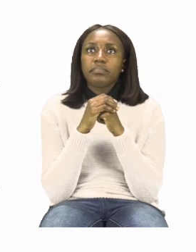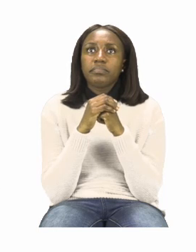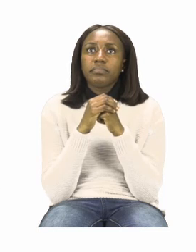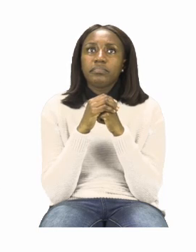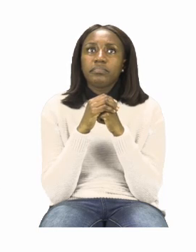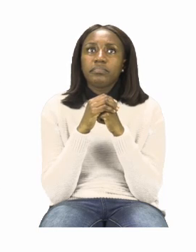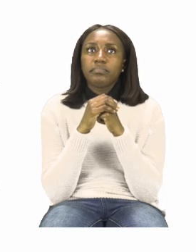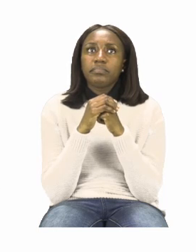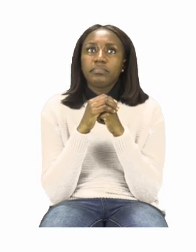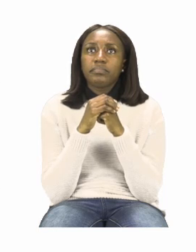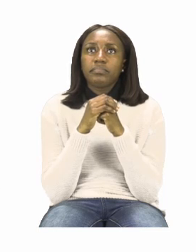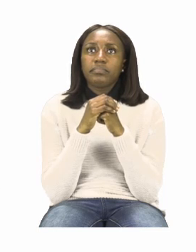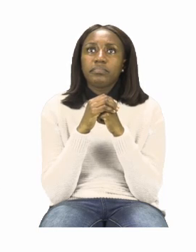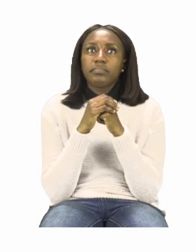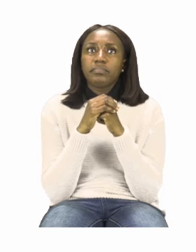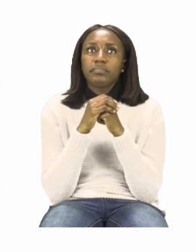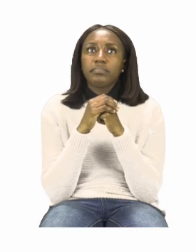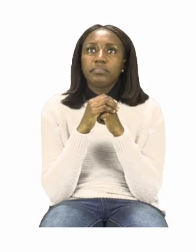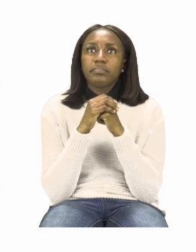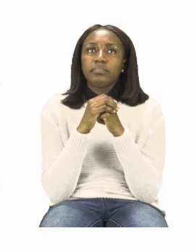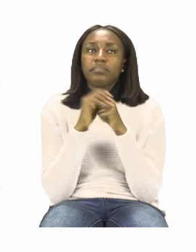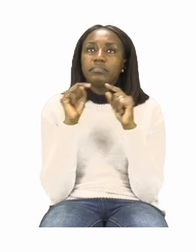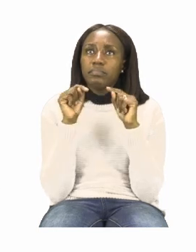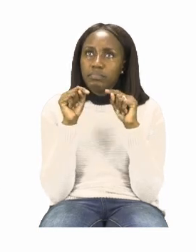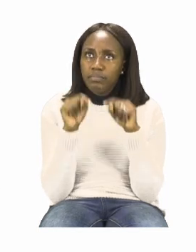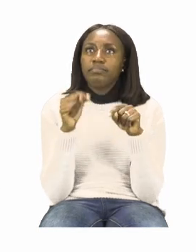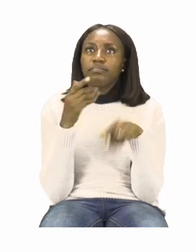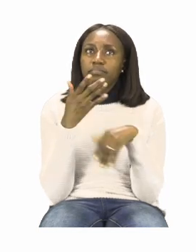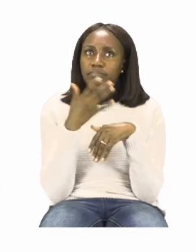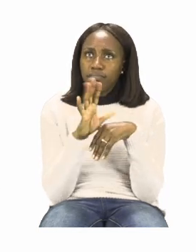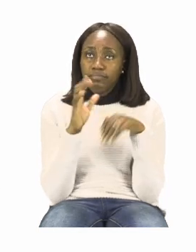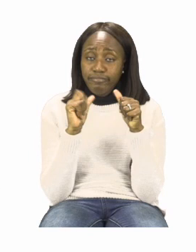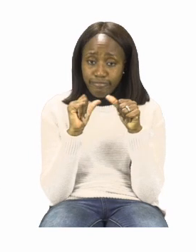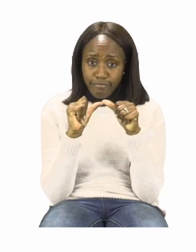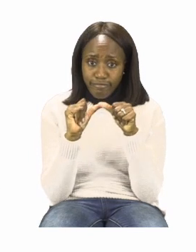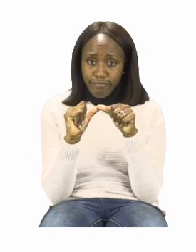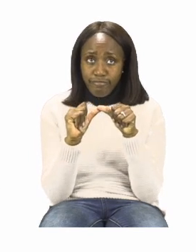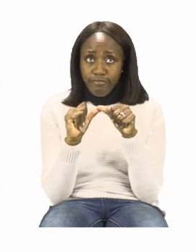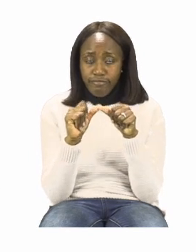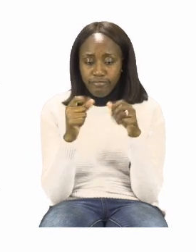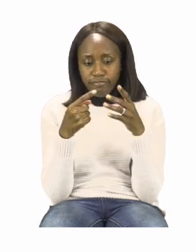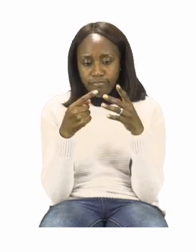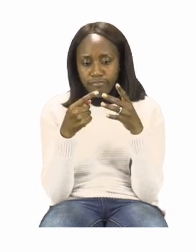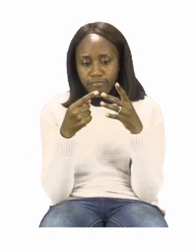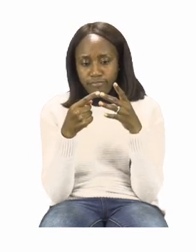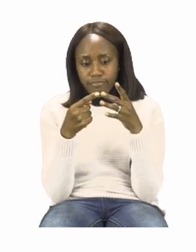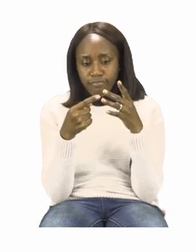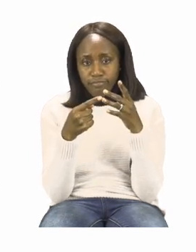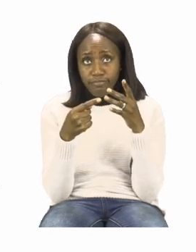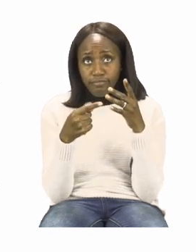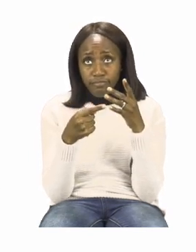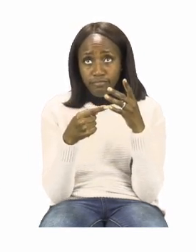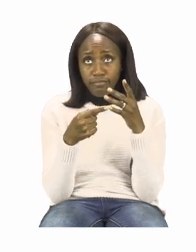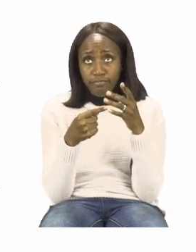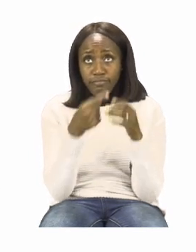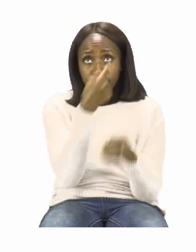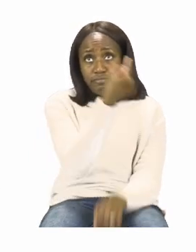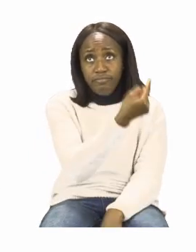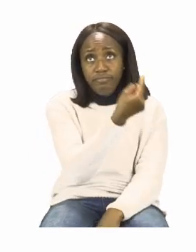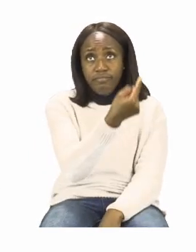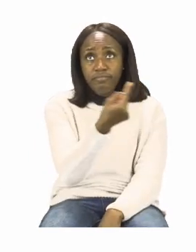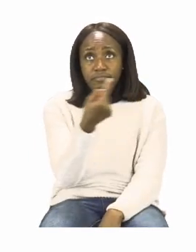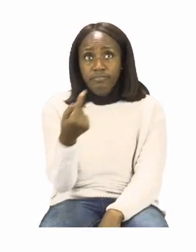and completed the pattern, you can do the rest on your own. Remember,